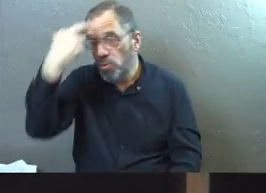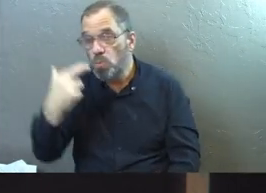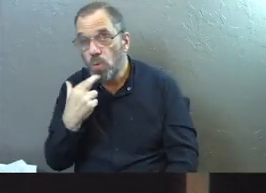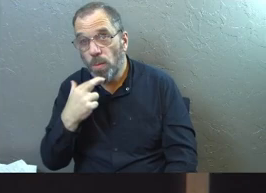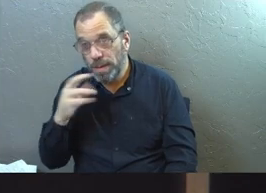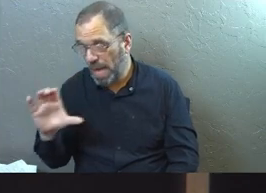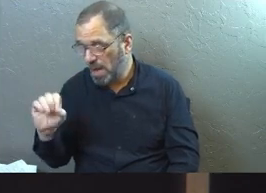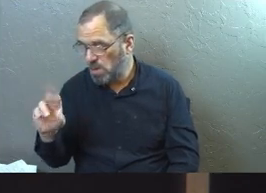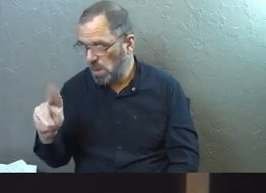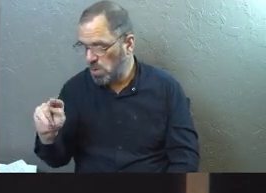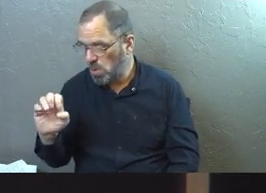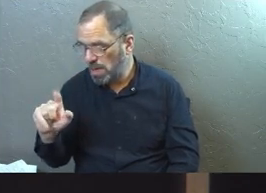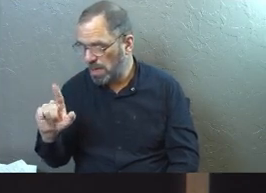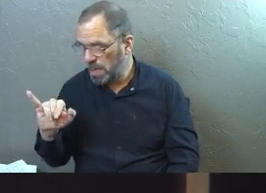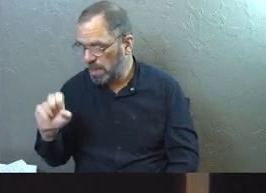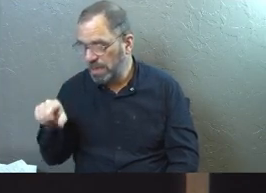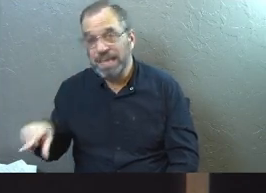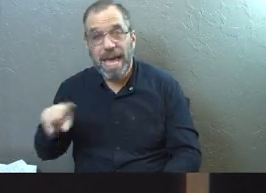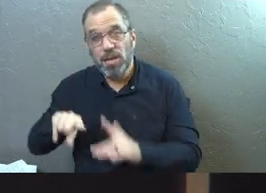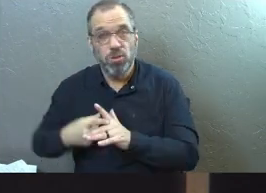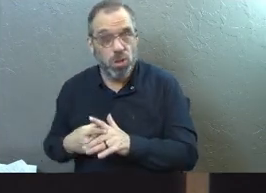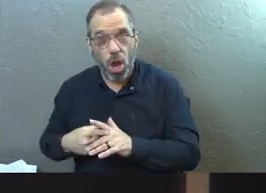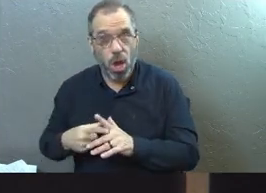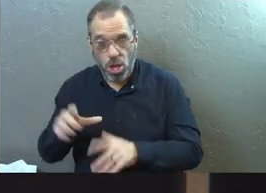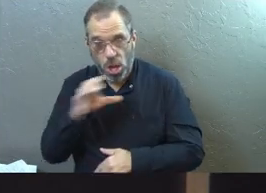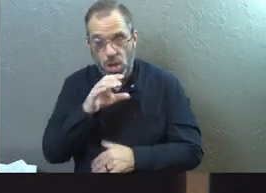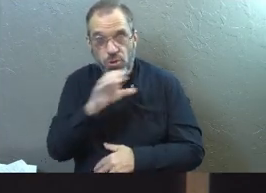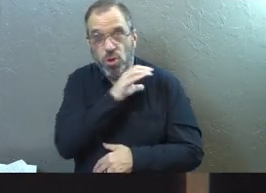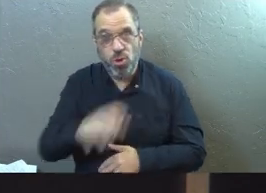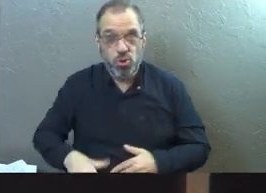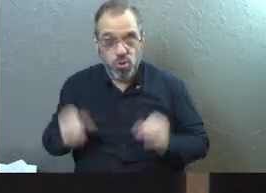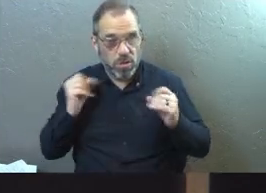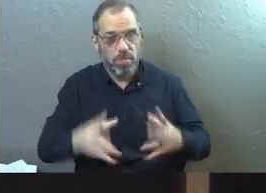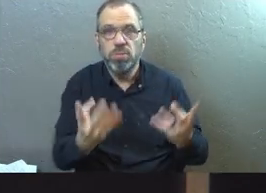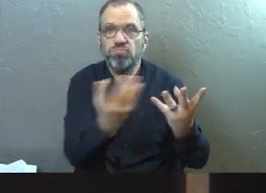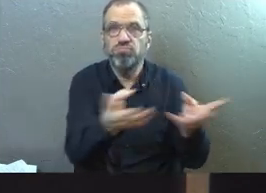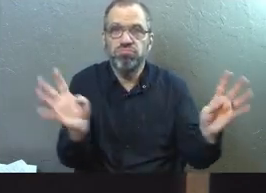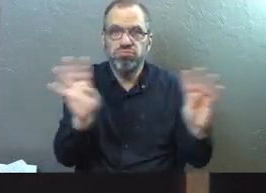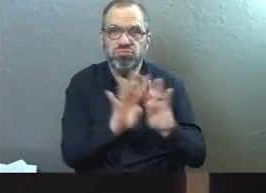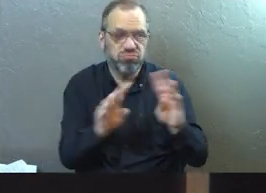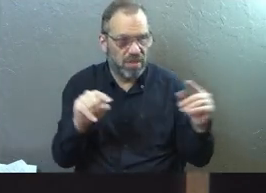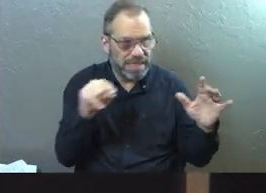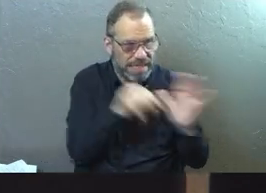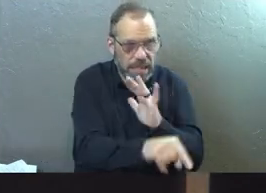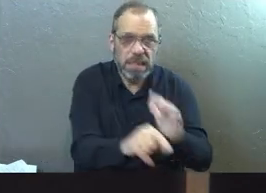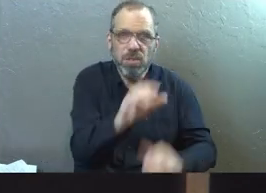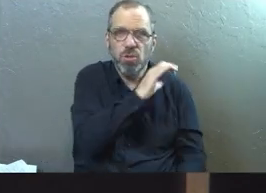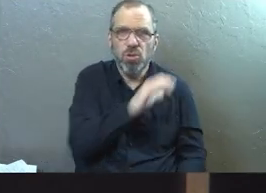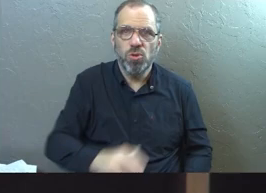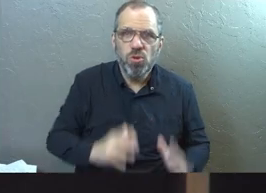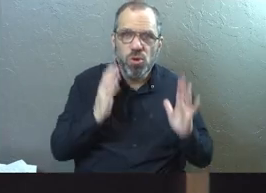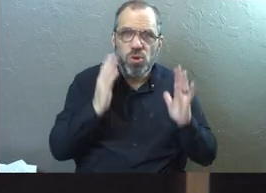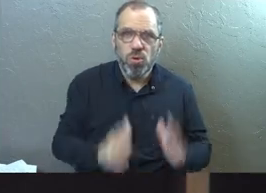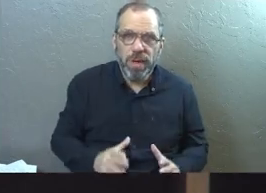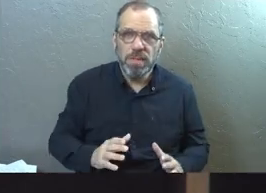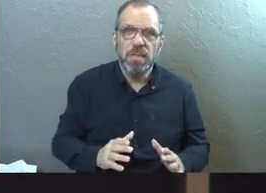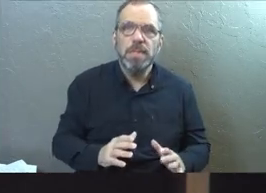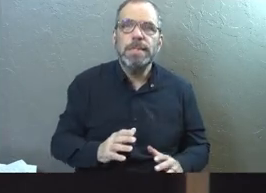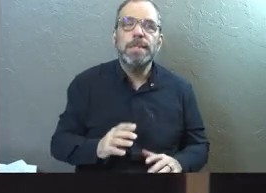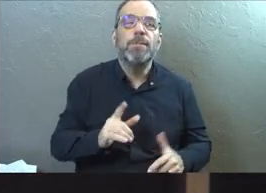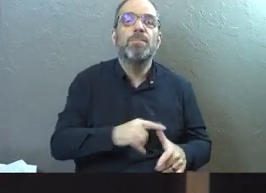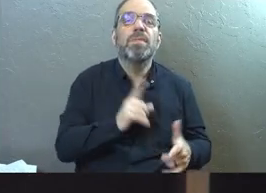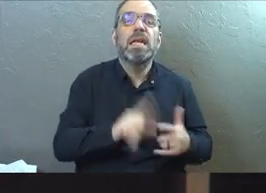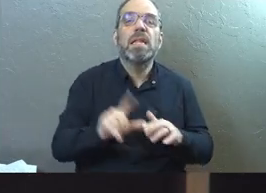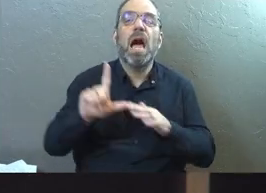Empire like we talked about. These are people who started out and they were throwing Christians in the Colosseum and they were putting them on spikes and they were doing all kinds of stuff to them eventually to tolerating Christianity